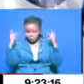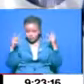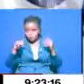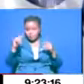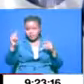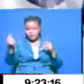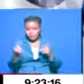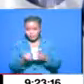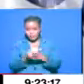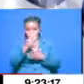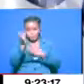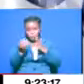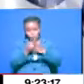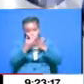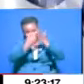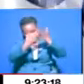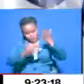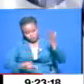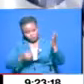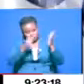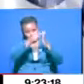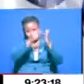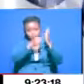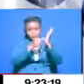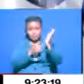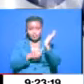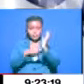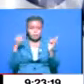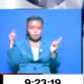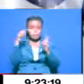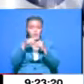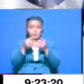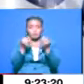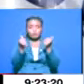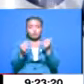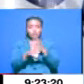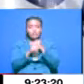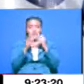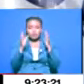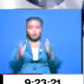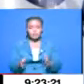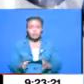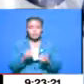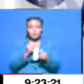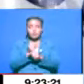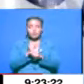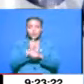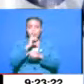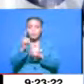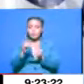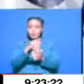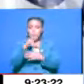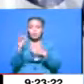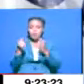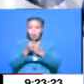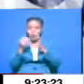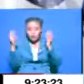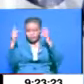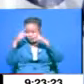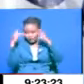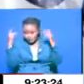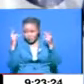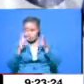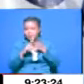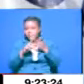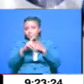are intended to serve as a resource for stakeholders as they work to ensure the investigation and prosecution of terrorism and related